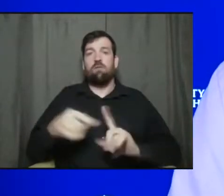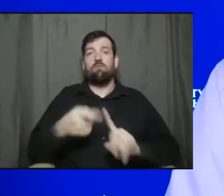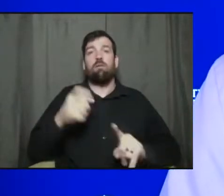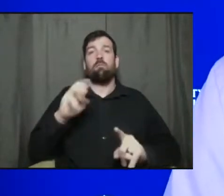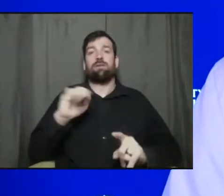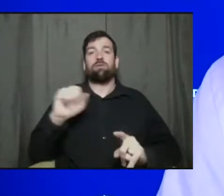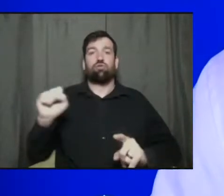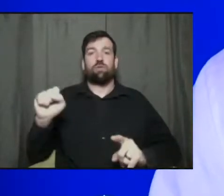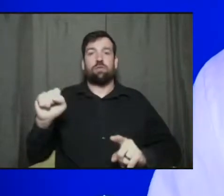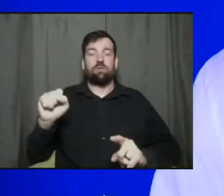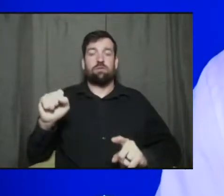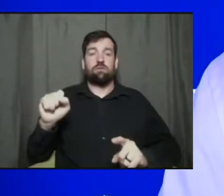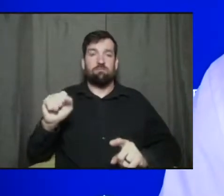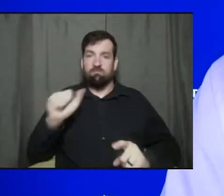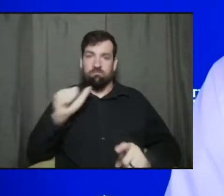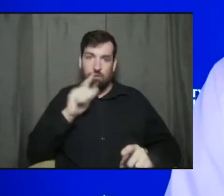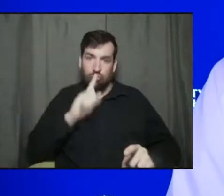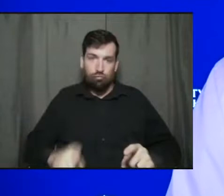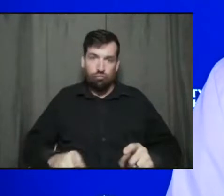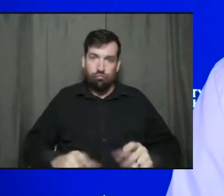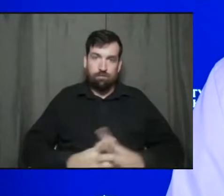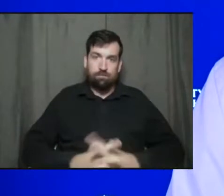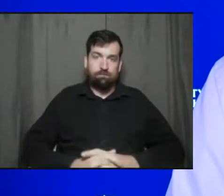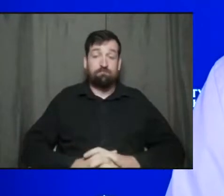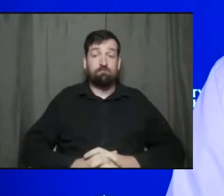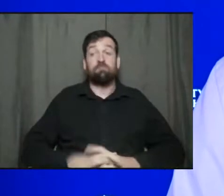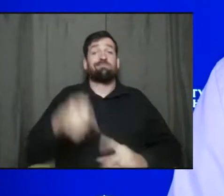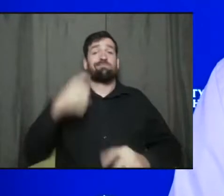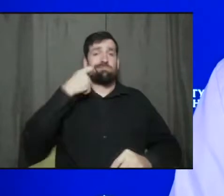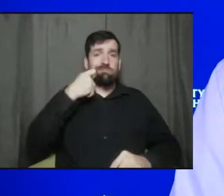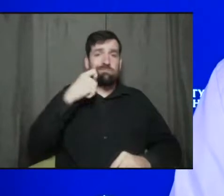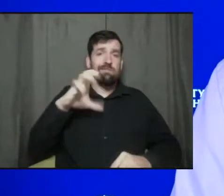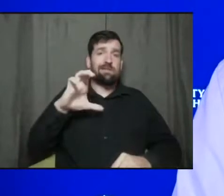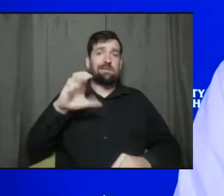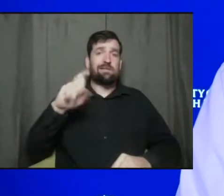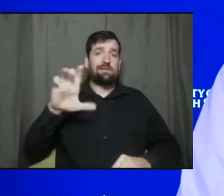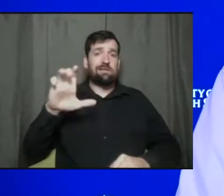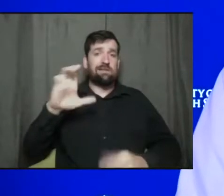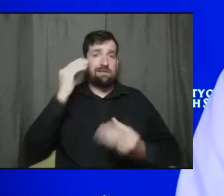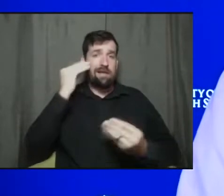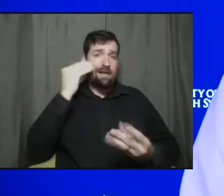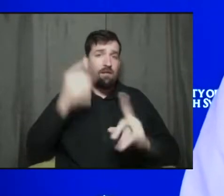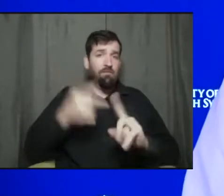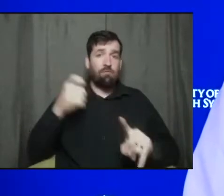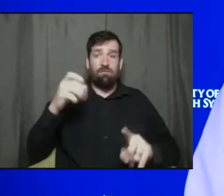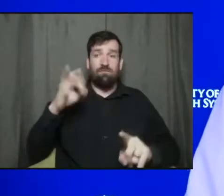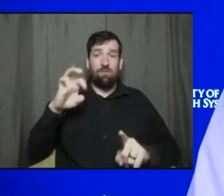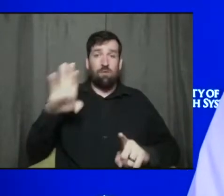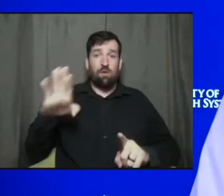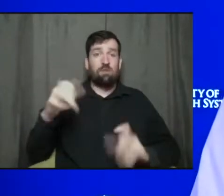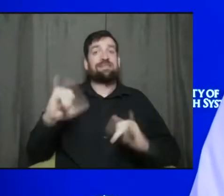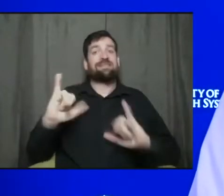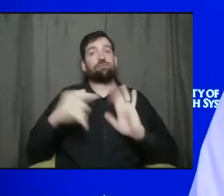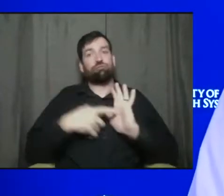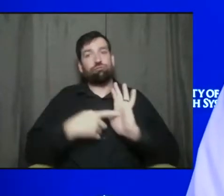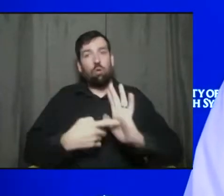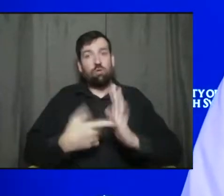was actually not true. And the latest CDC data, updated from February, still shows that if you were vaccinated and